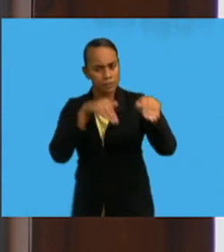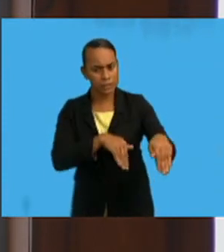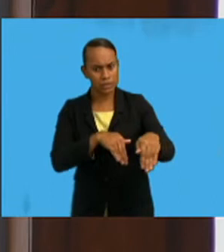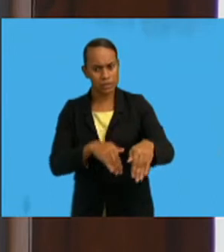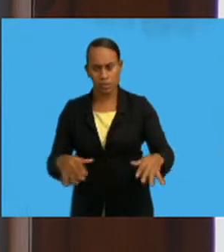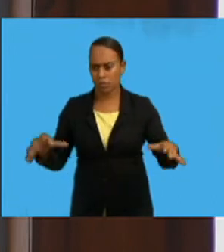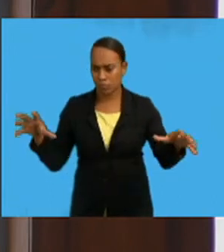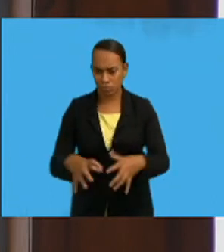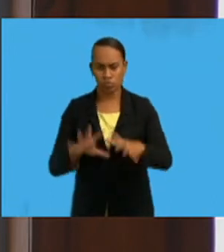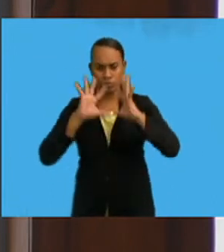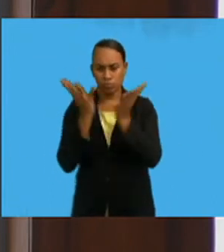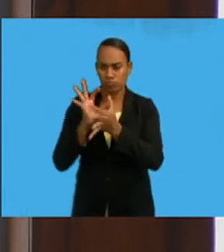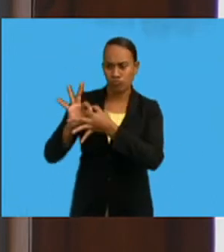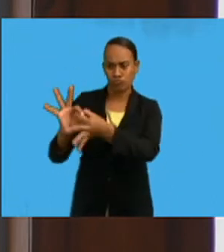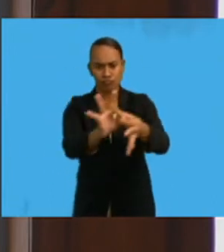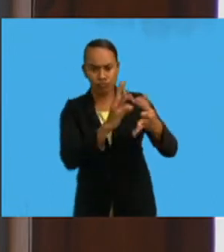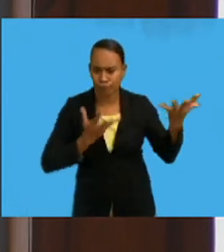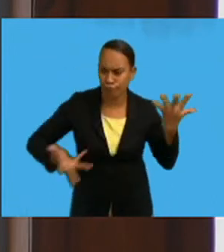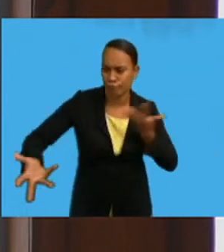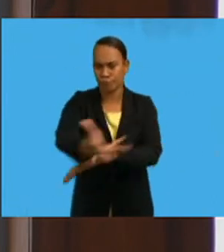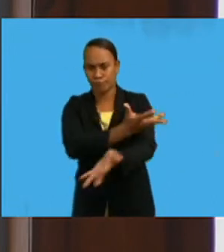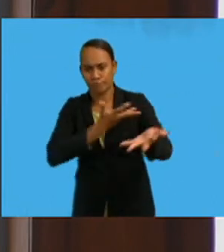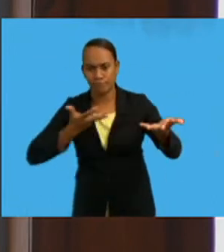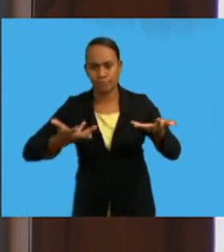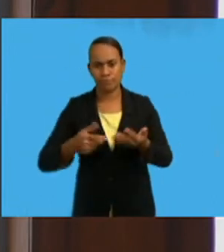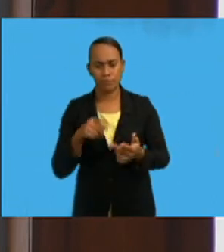facilitating interaction and providing accessible programs to all.